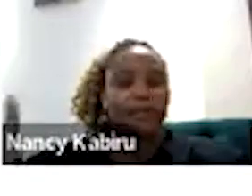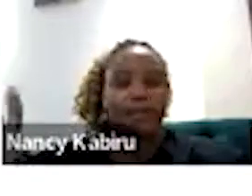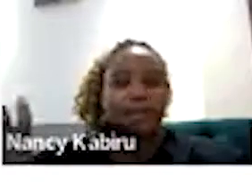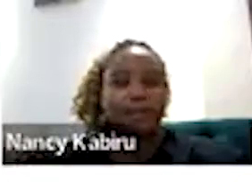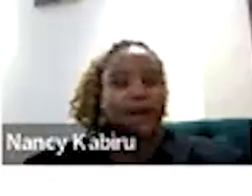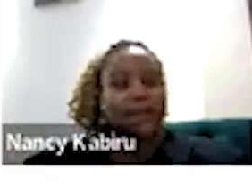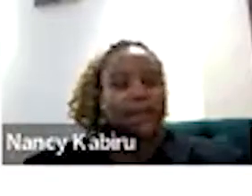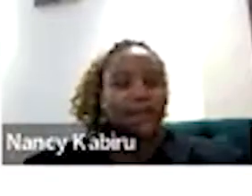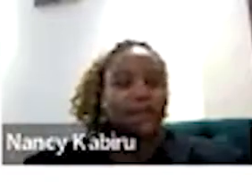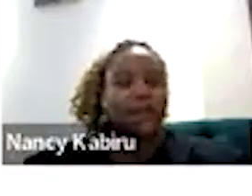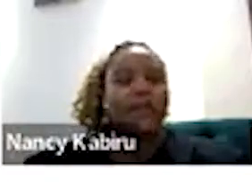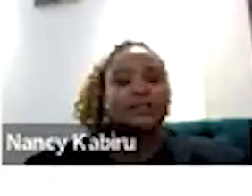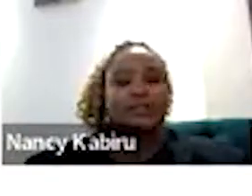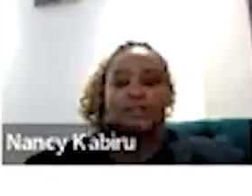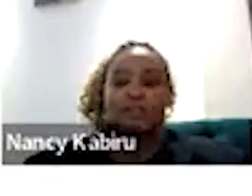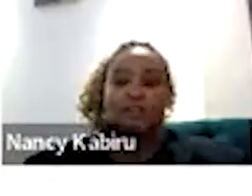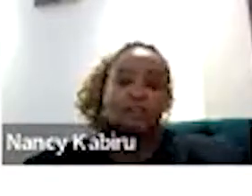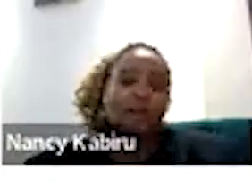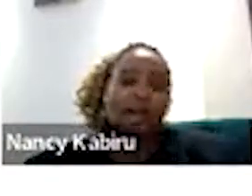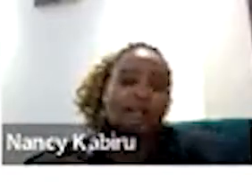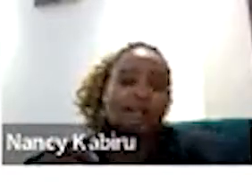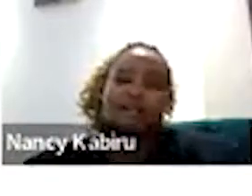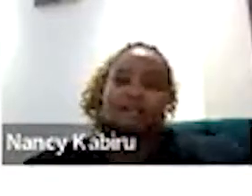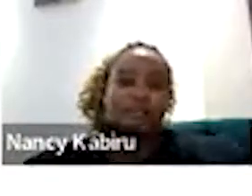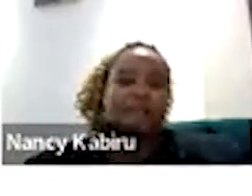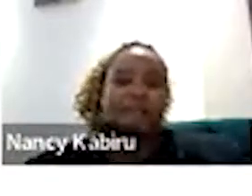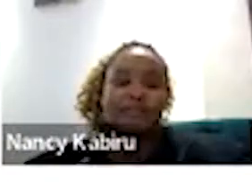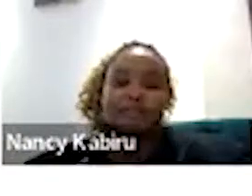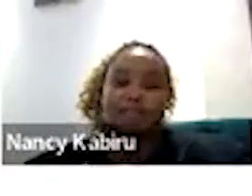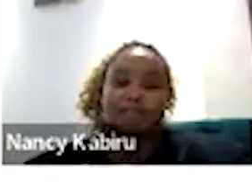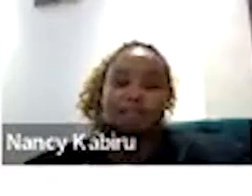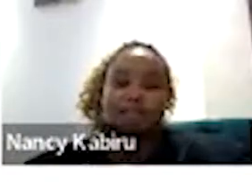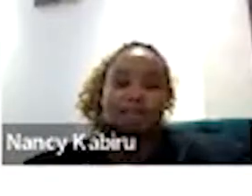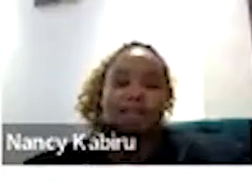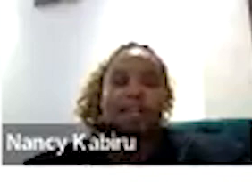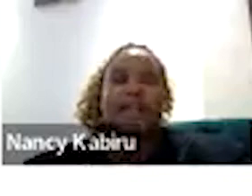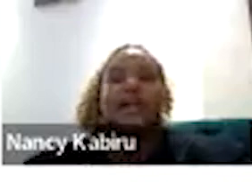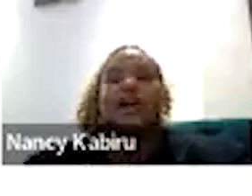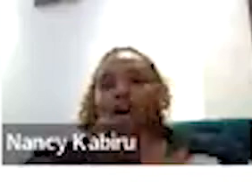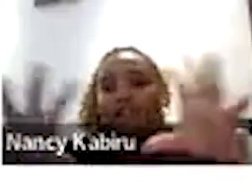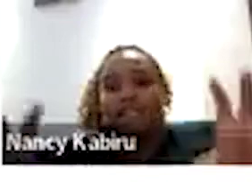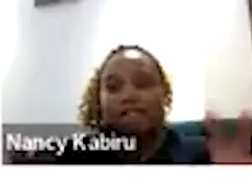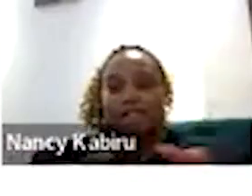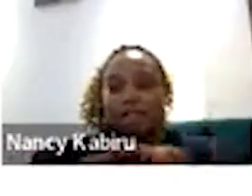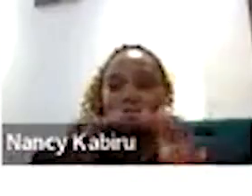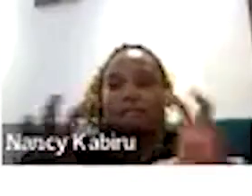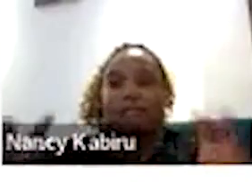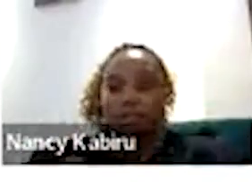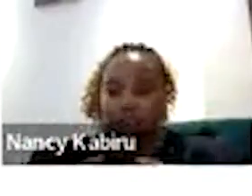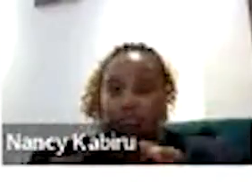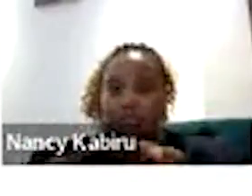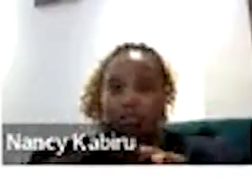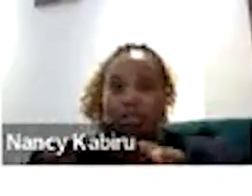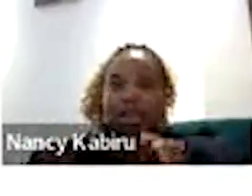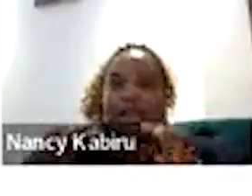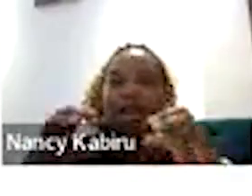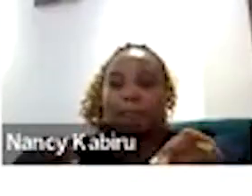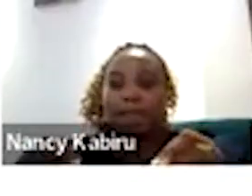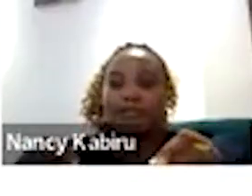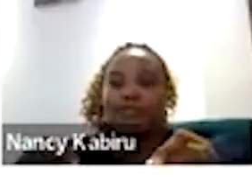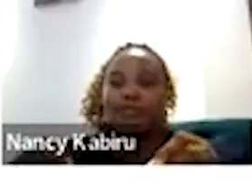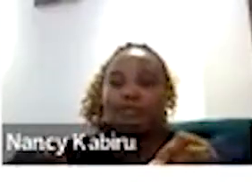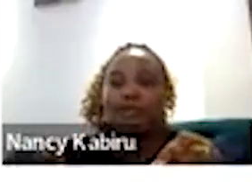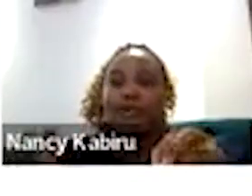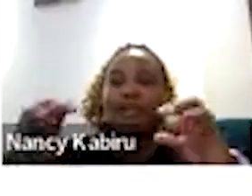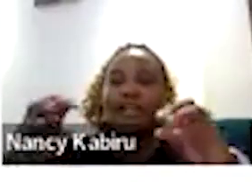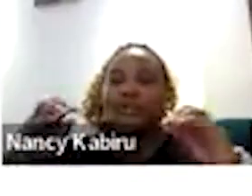envelope in mud, and you can still be indifferent. And all these emotions